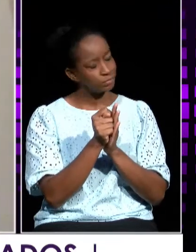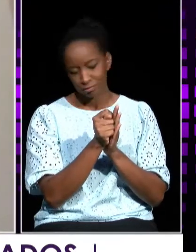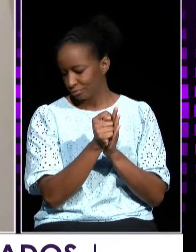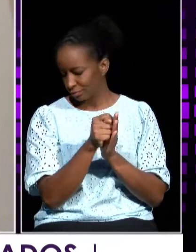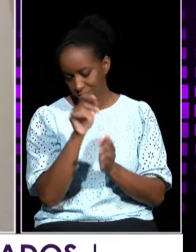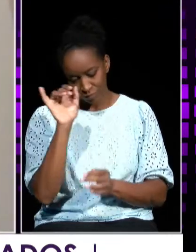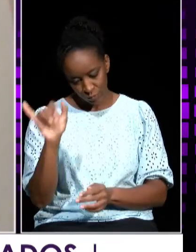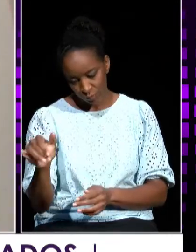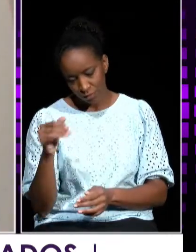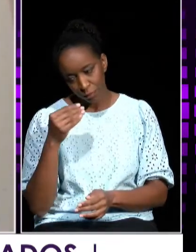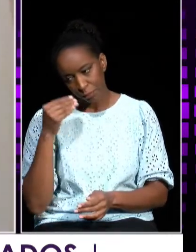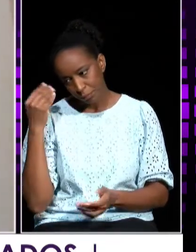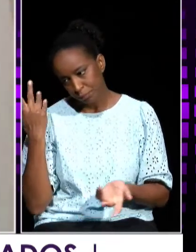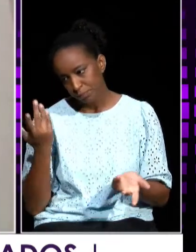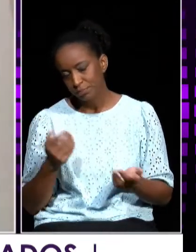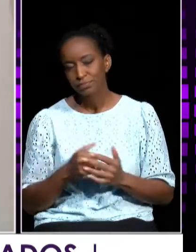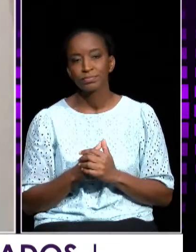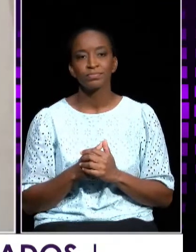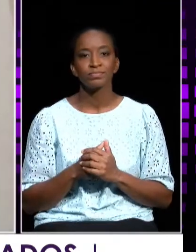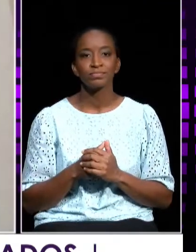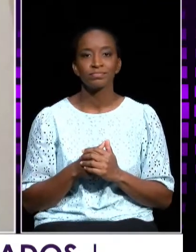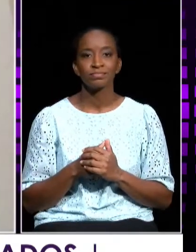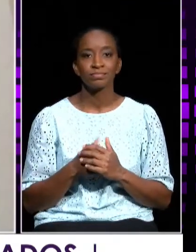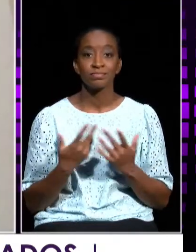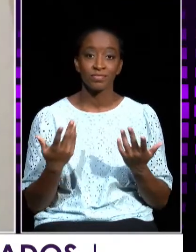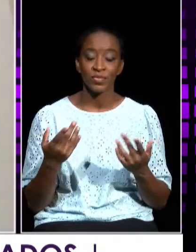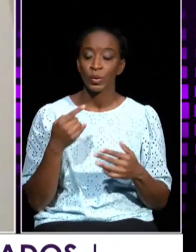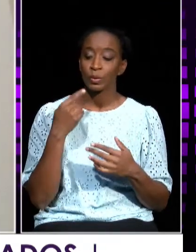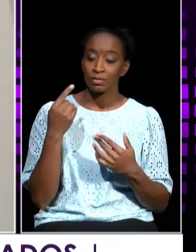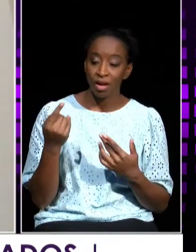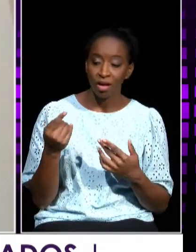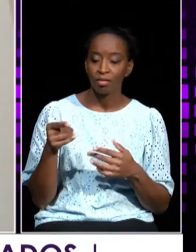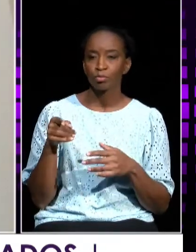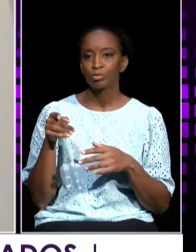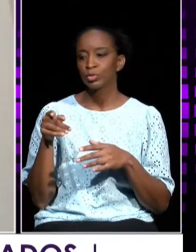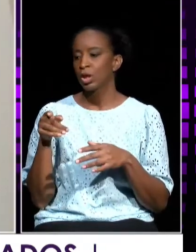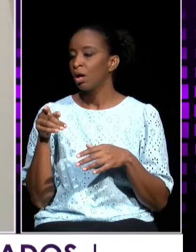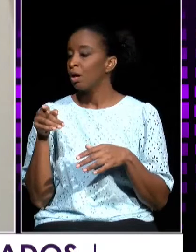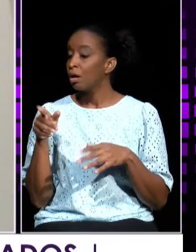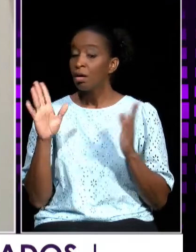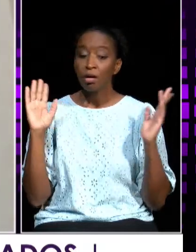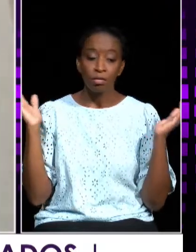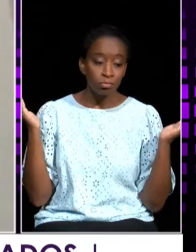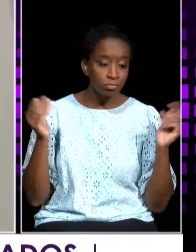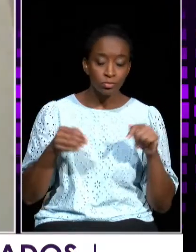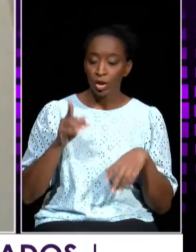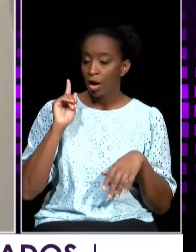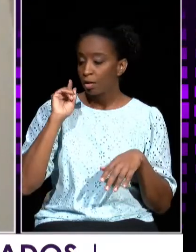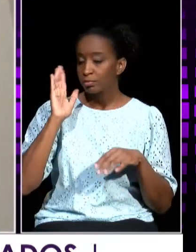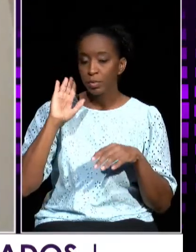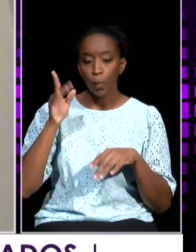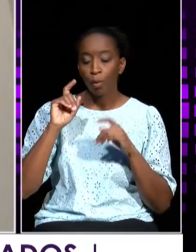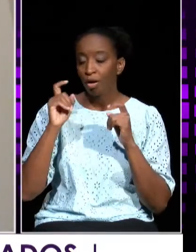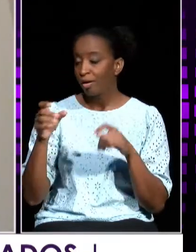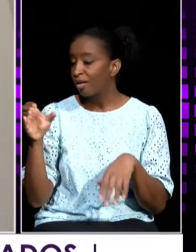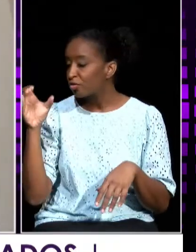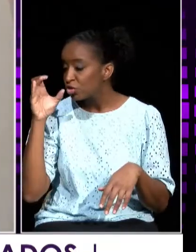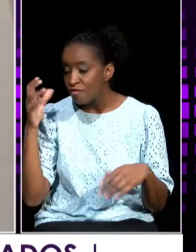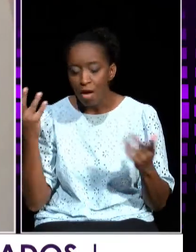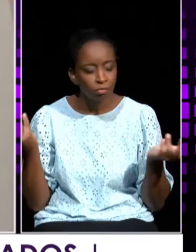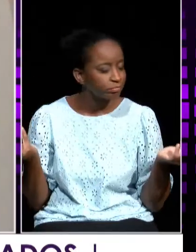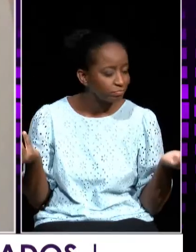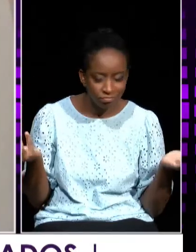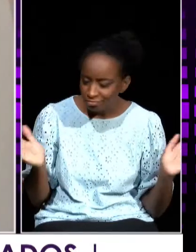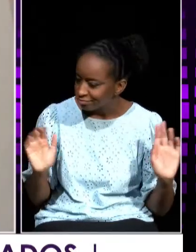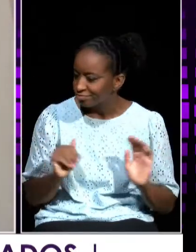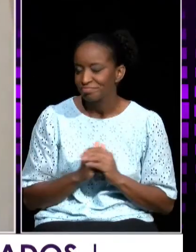not do what they're supposed to do, so this is going to happen, or you won't get this, or you won't get that. That's one way. I know what